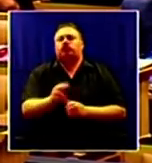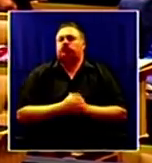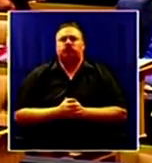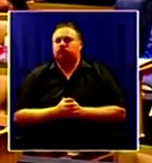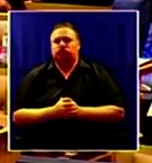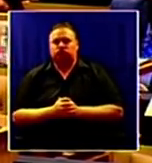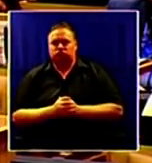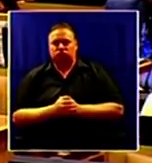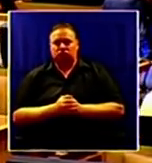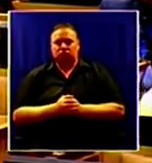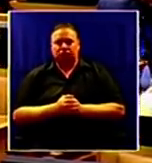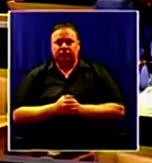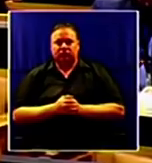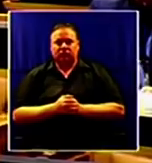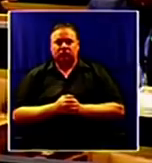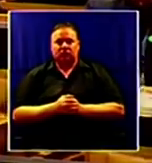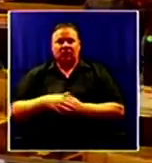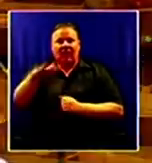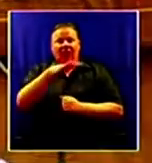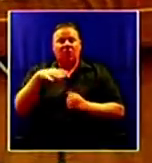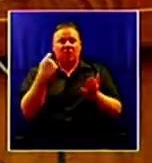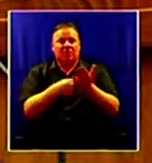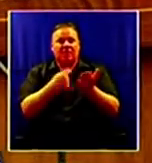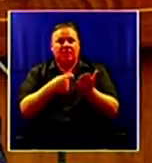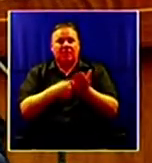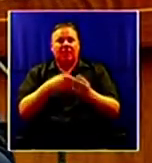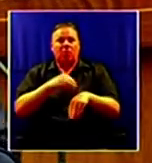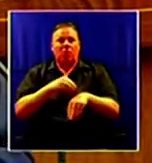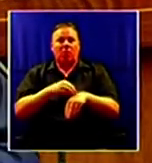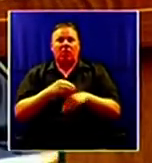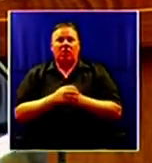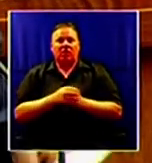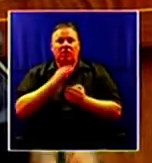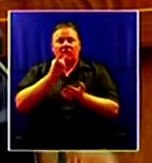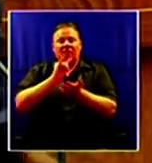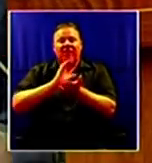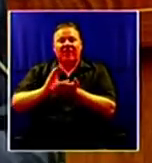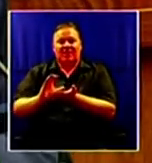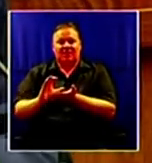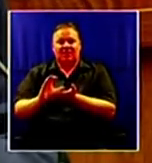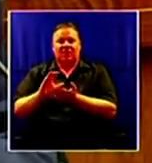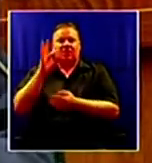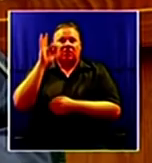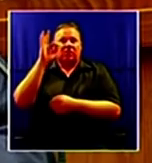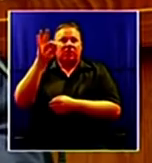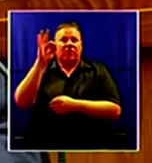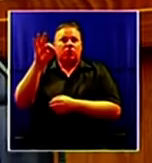Our fastest growing area of spending is our investment in the future capital